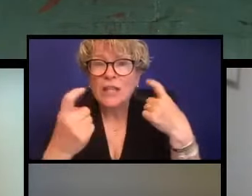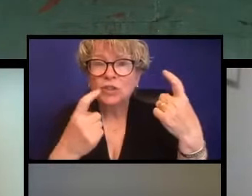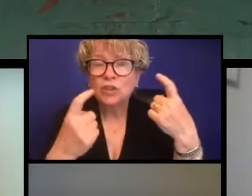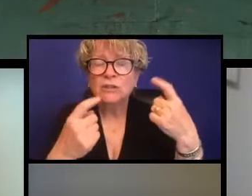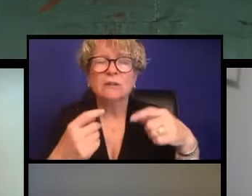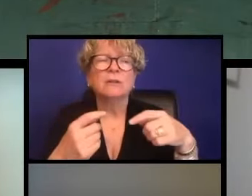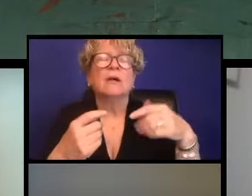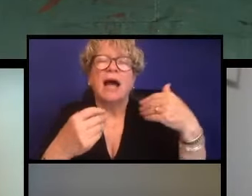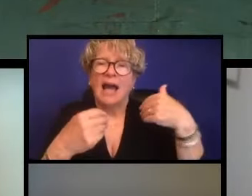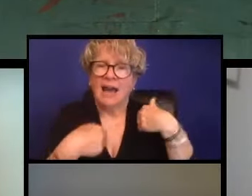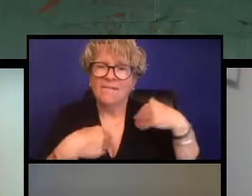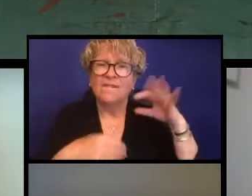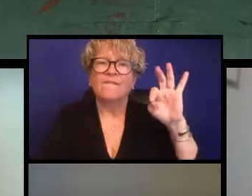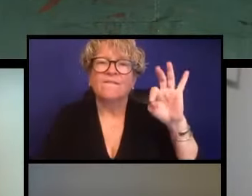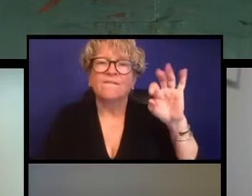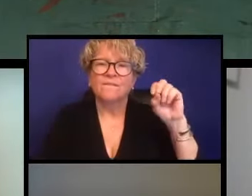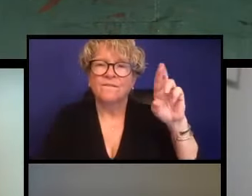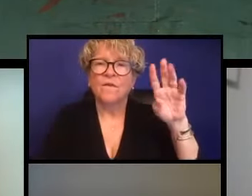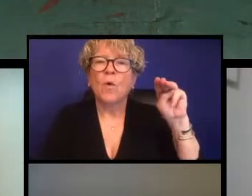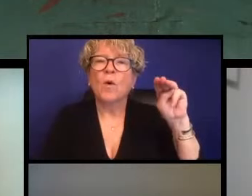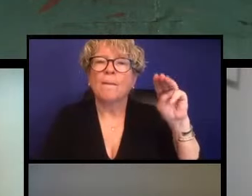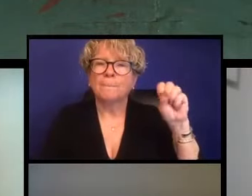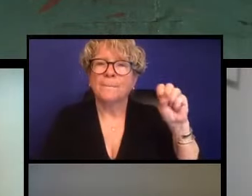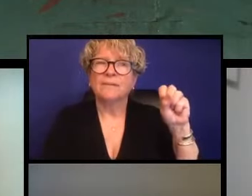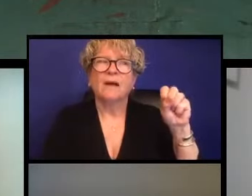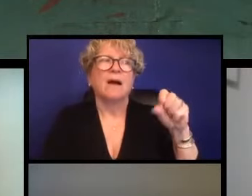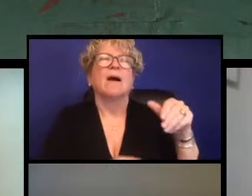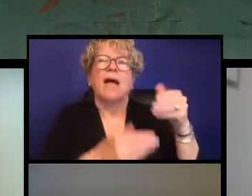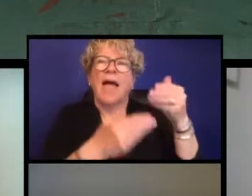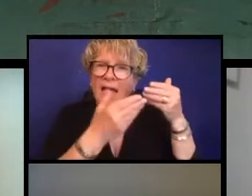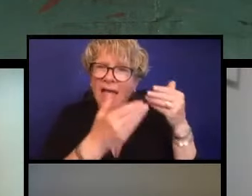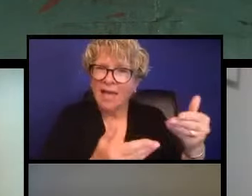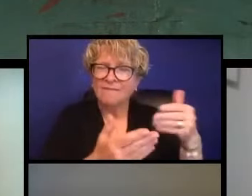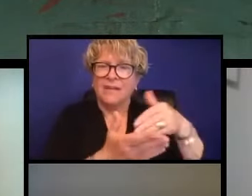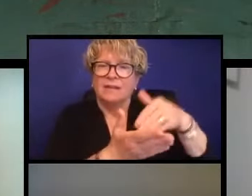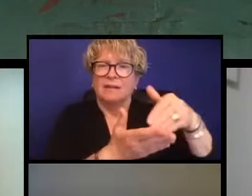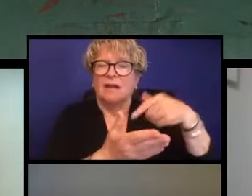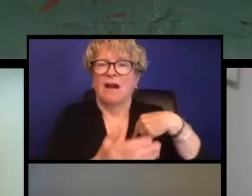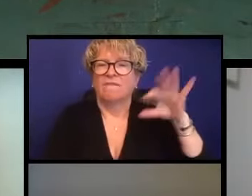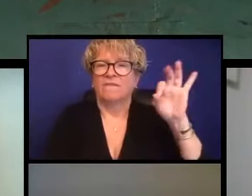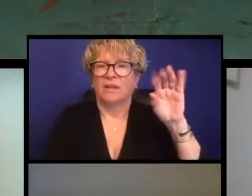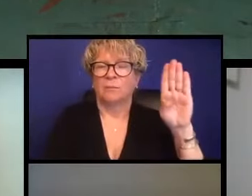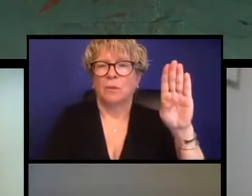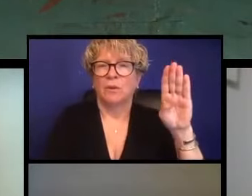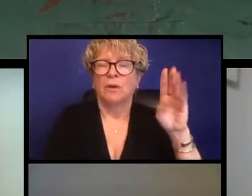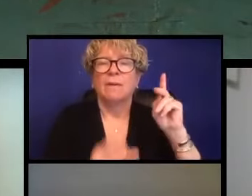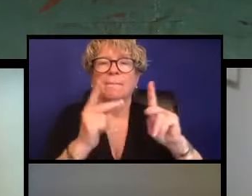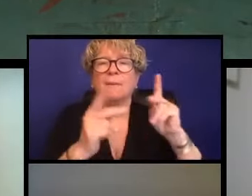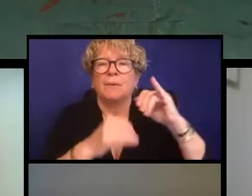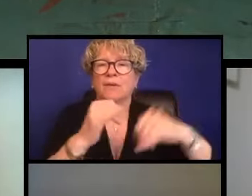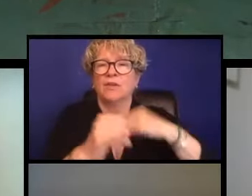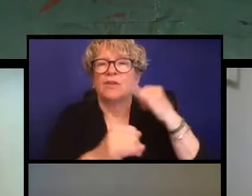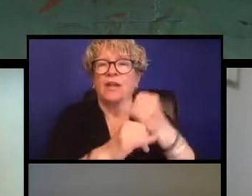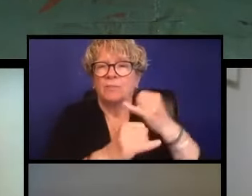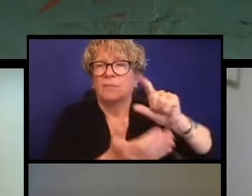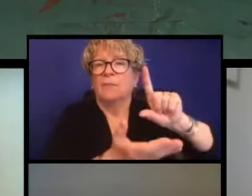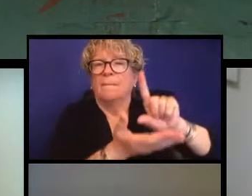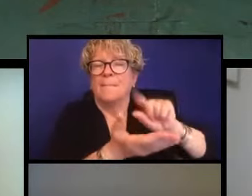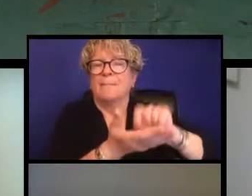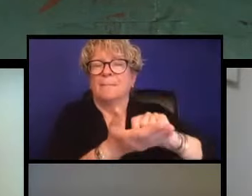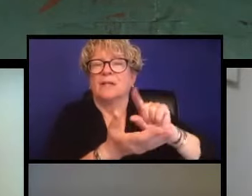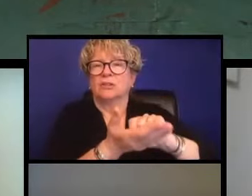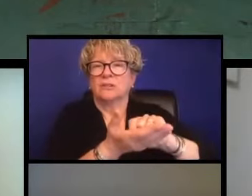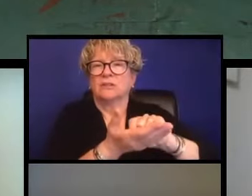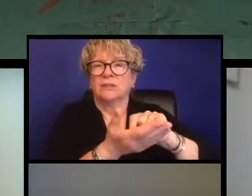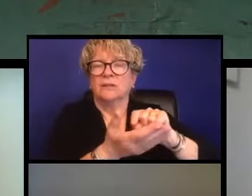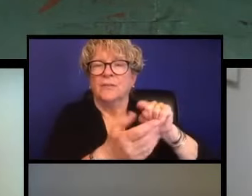now, especially on Facebook, where people who have already sent things to international, you know, publications will be